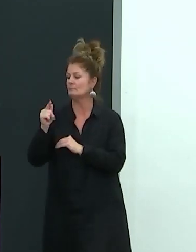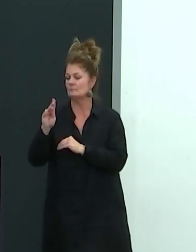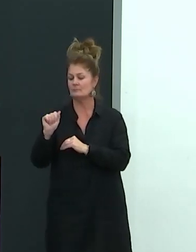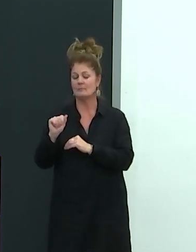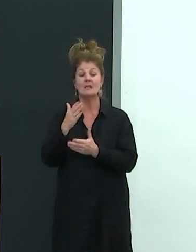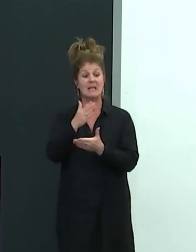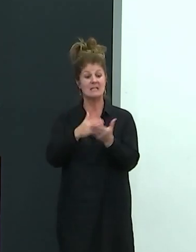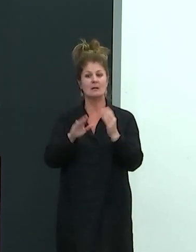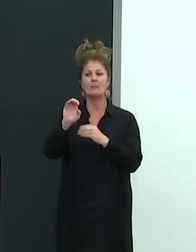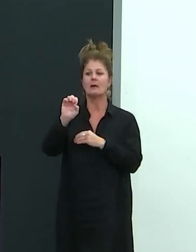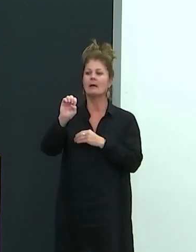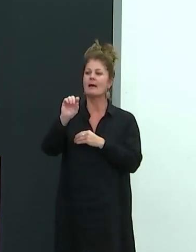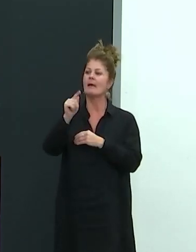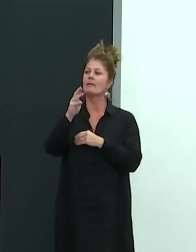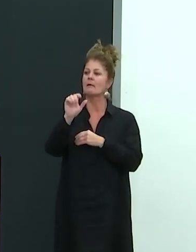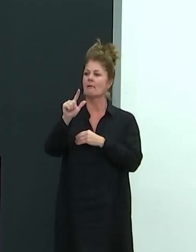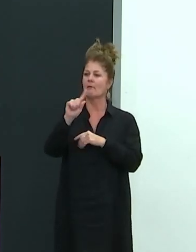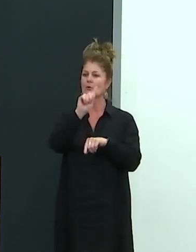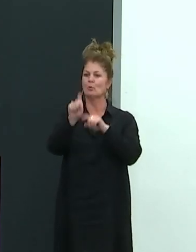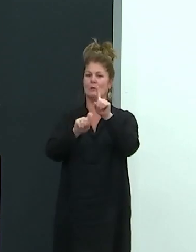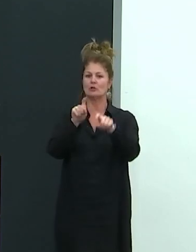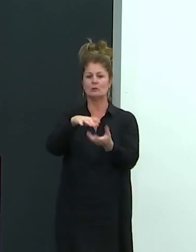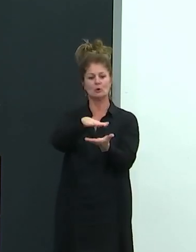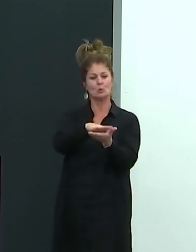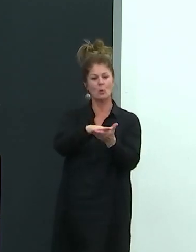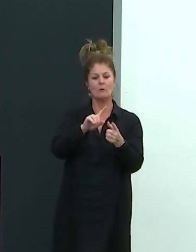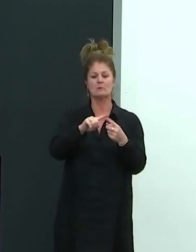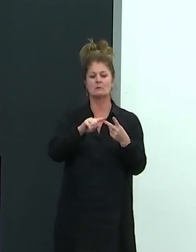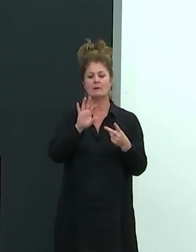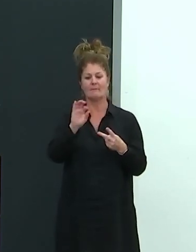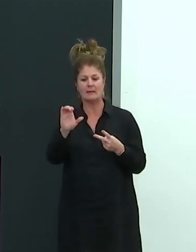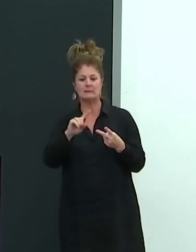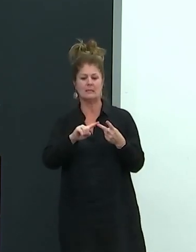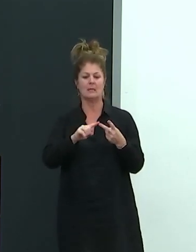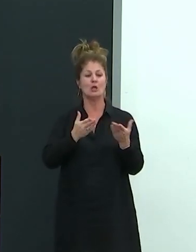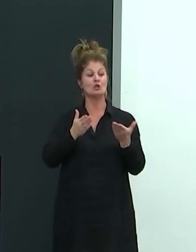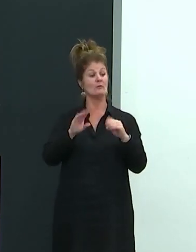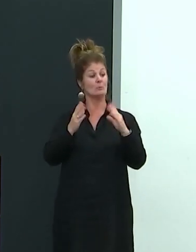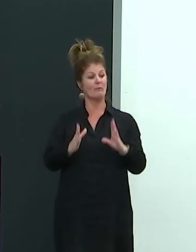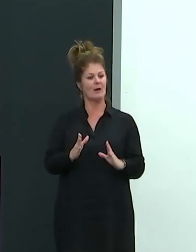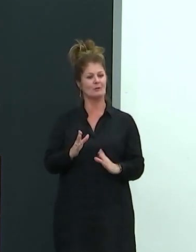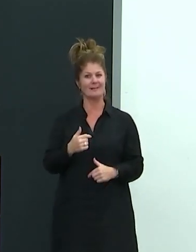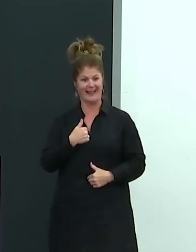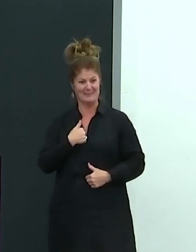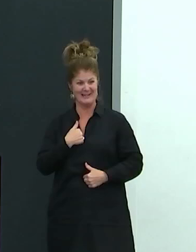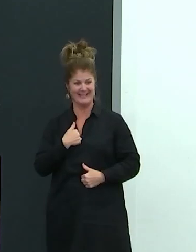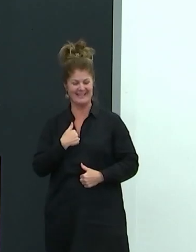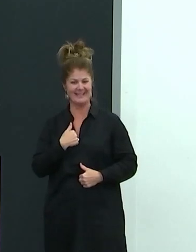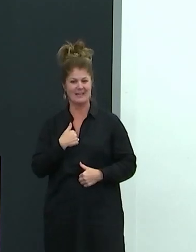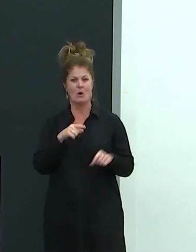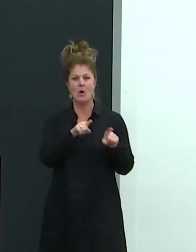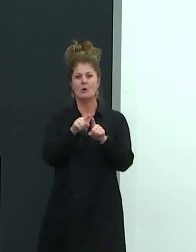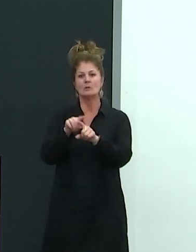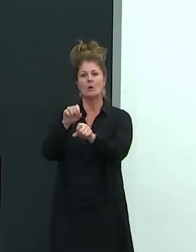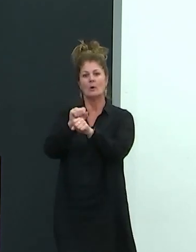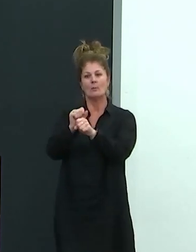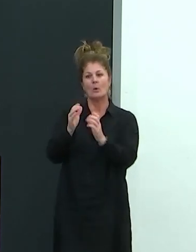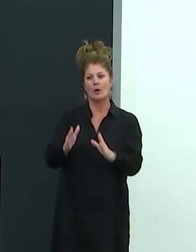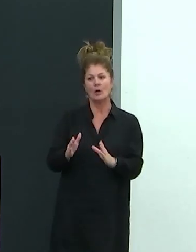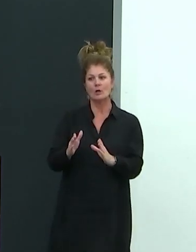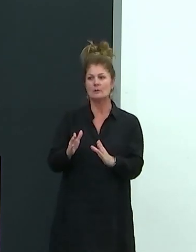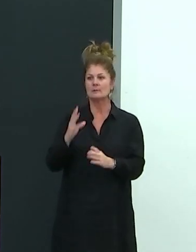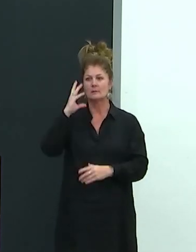that schools, faculty, service providers like myself, as well as employers are faced with on a